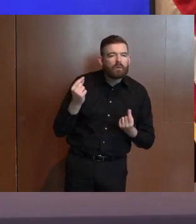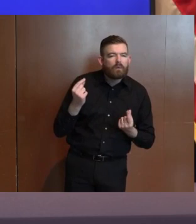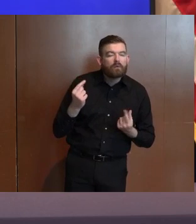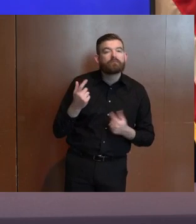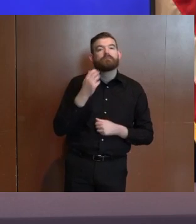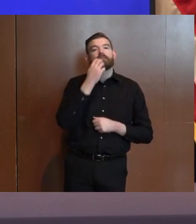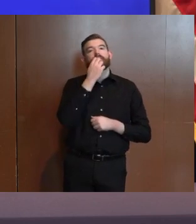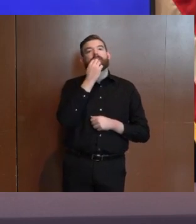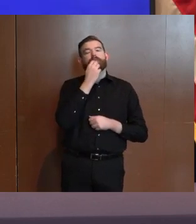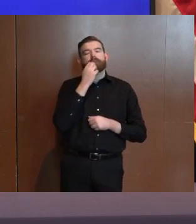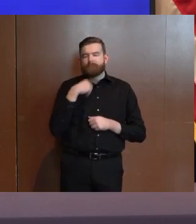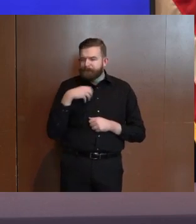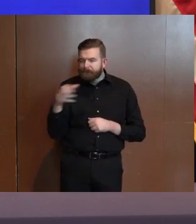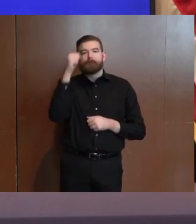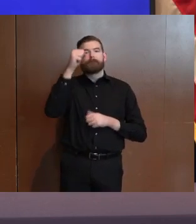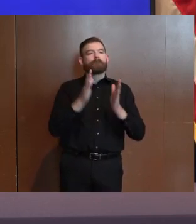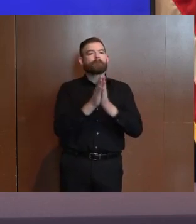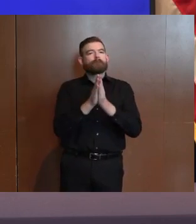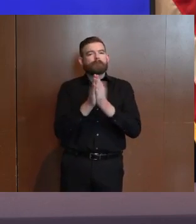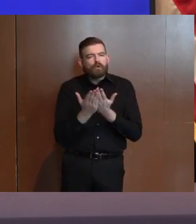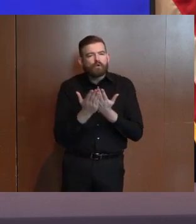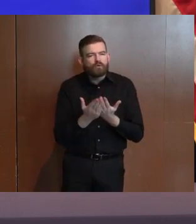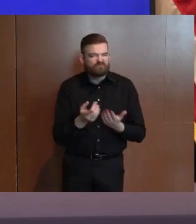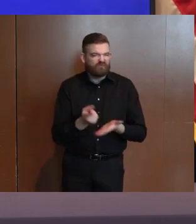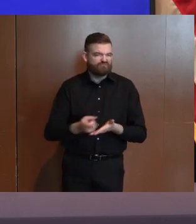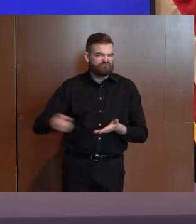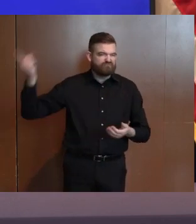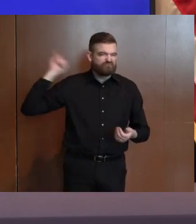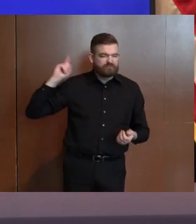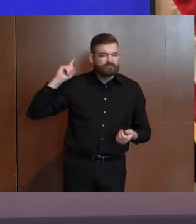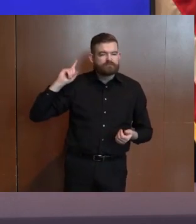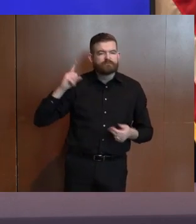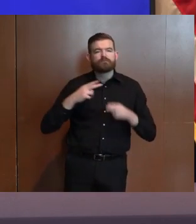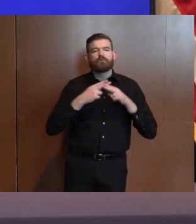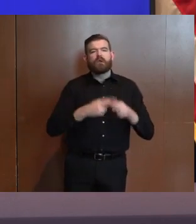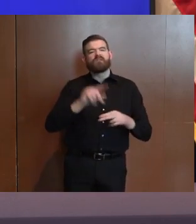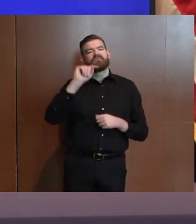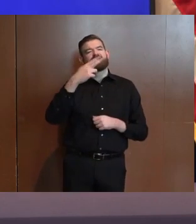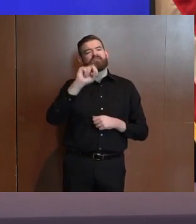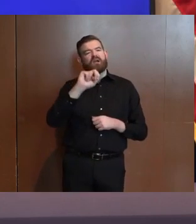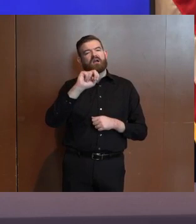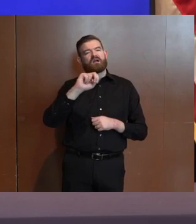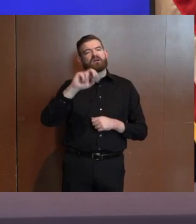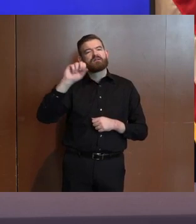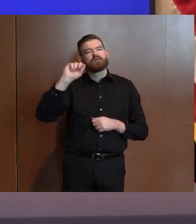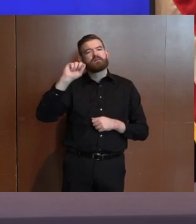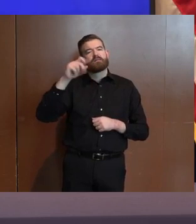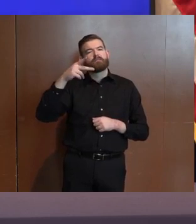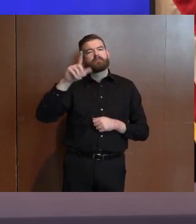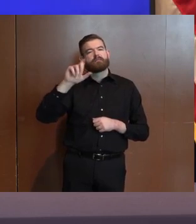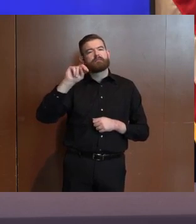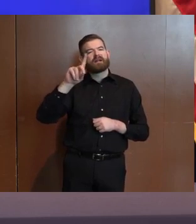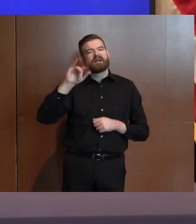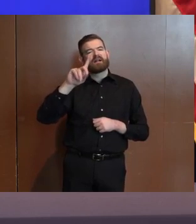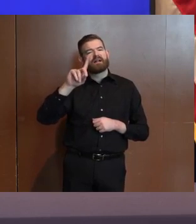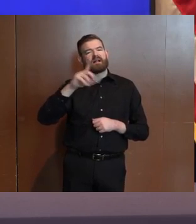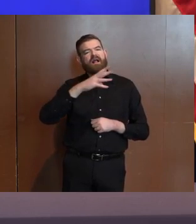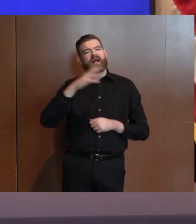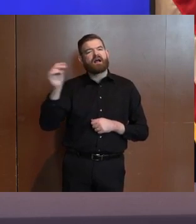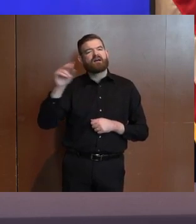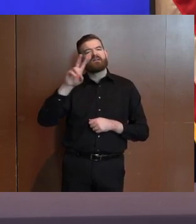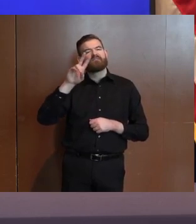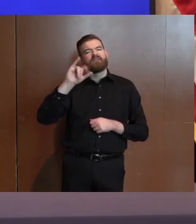book was literally published last week on that period called The Splendid and the Vile. I'm not allowed, Matt Plackham won't let me promote any books, so I'm not